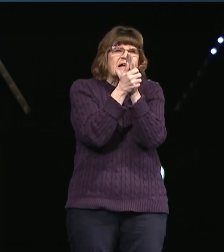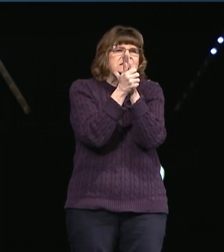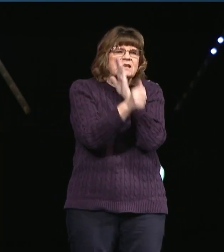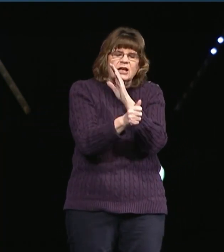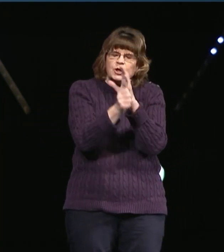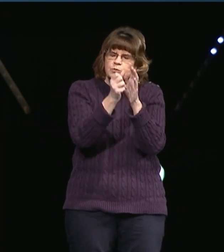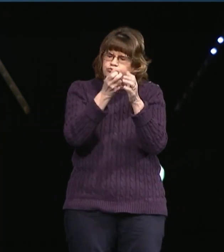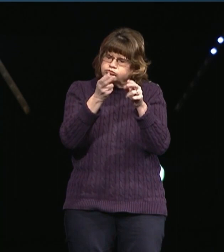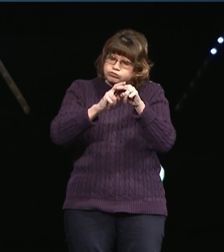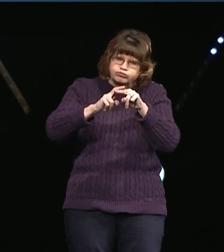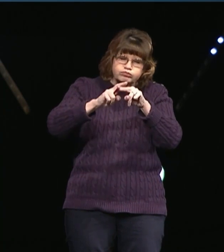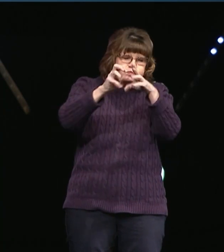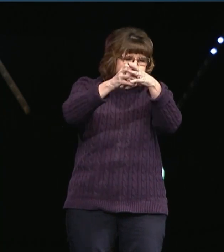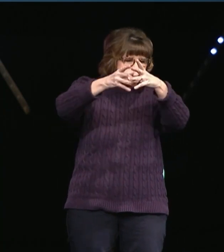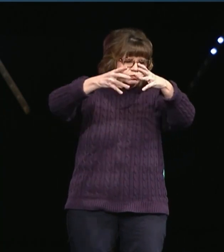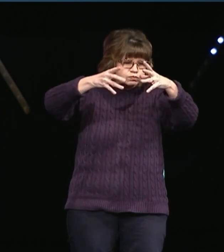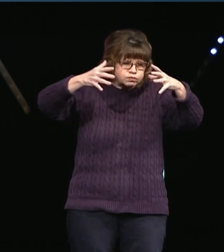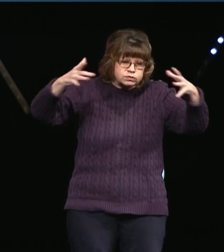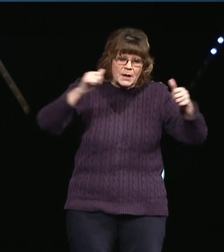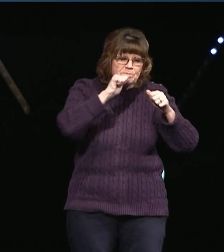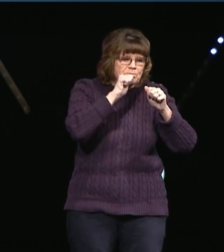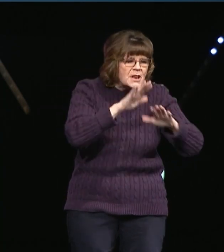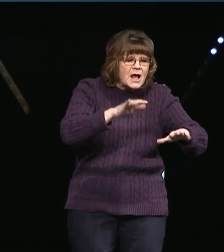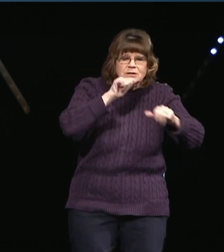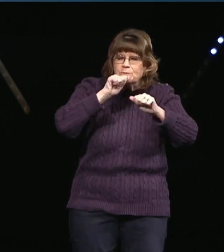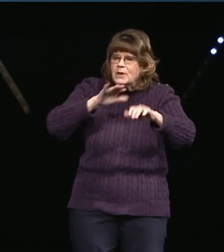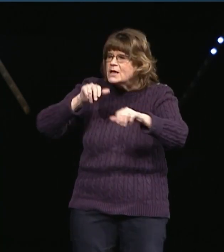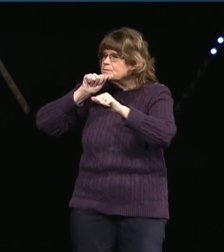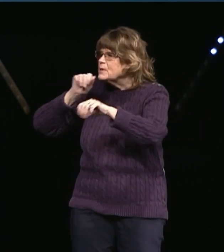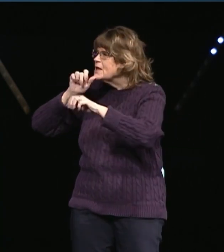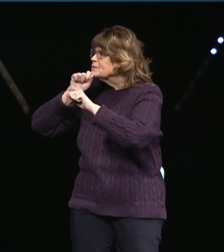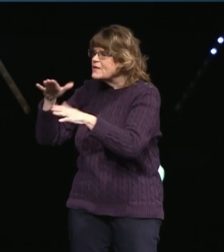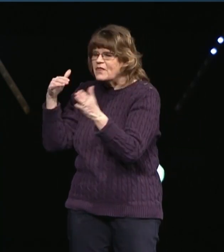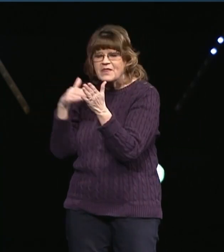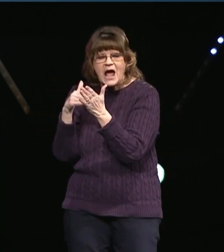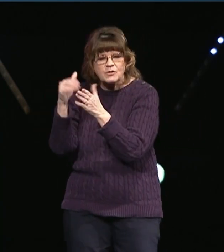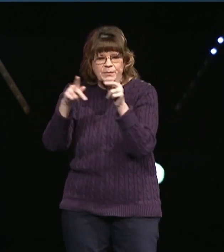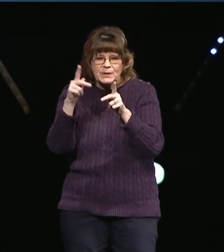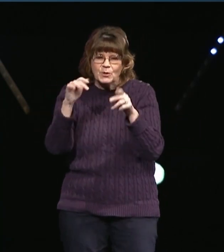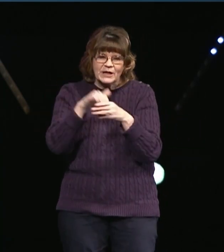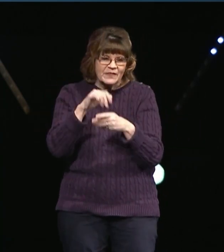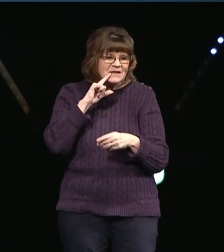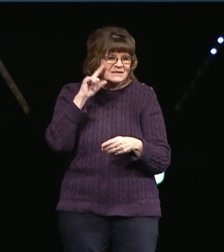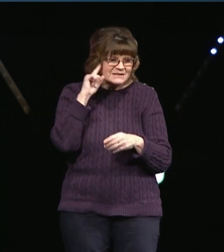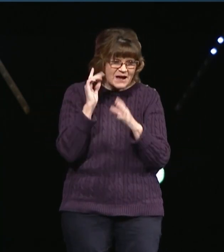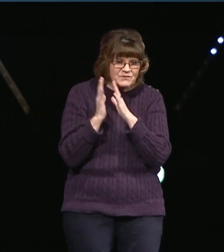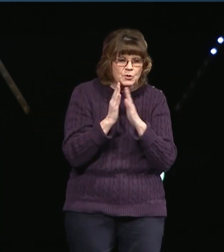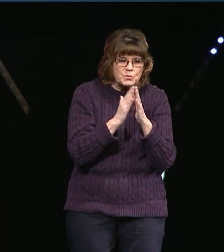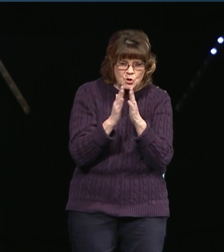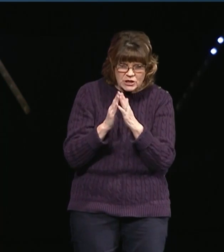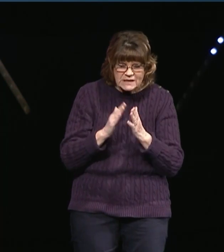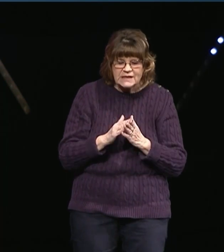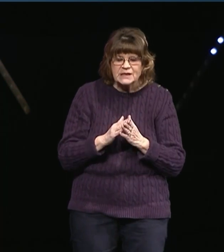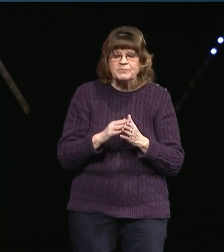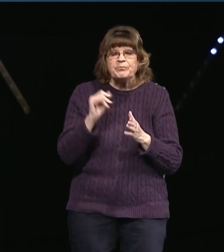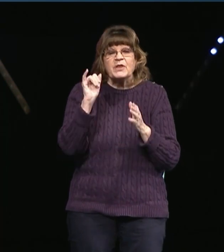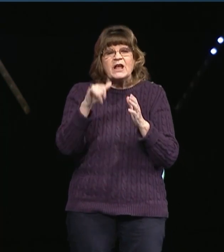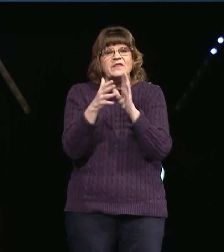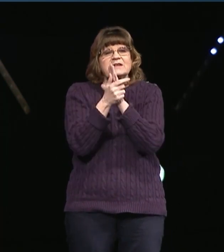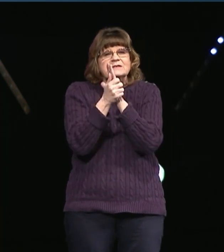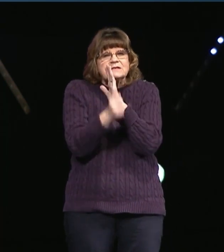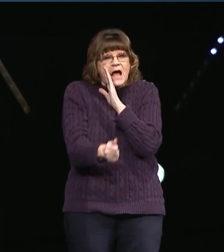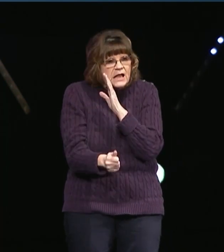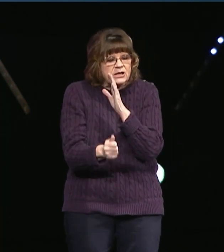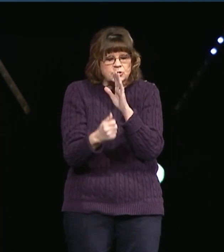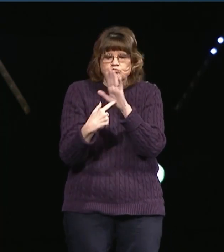Philippines as a blessing to thousands of people in the deaf community. This talent was evident throughout his life, beginning